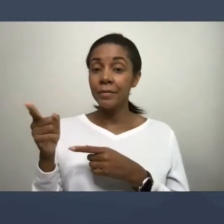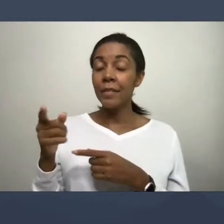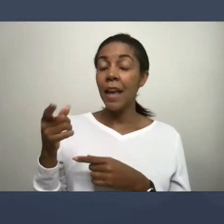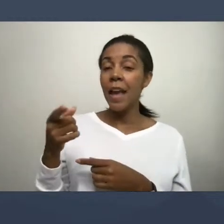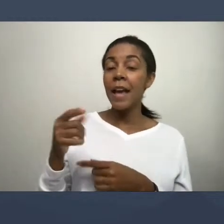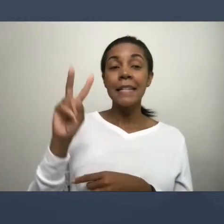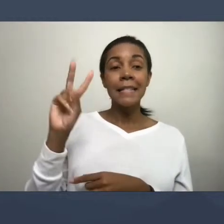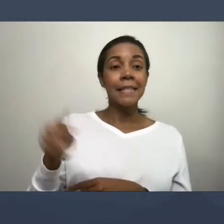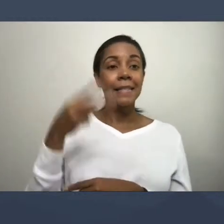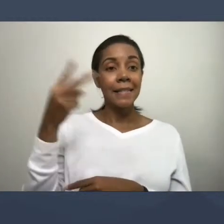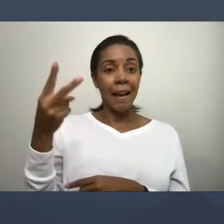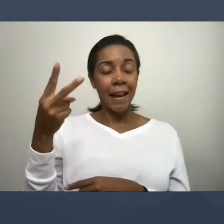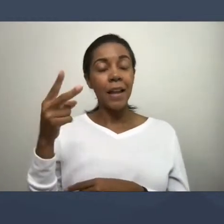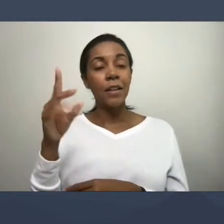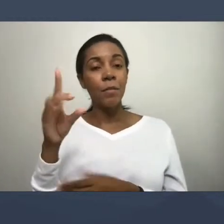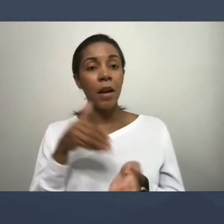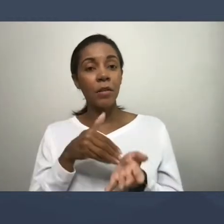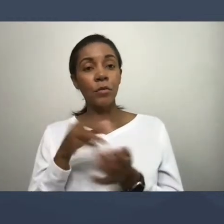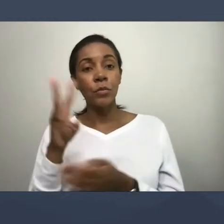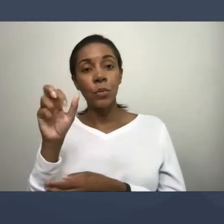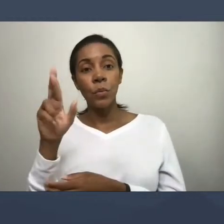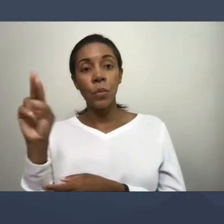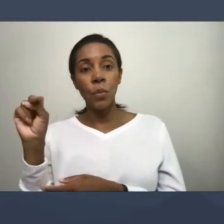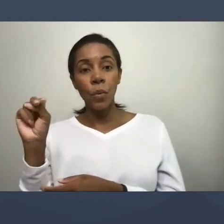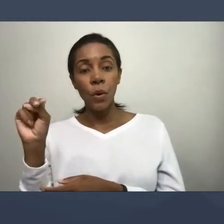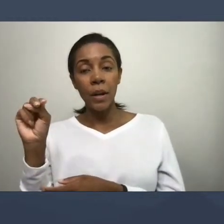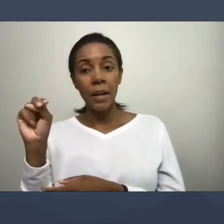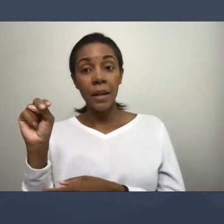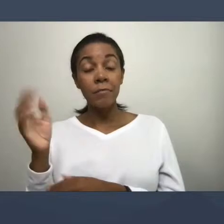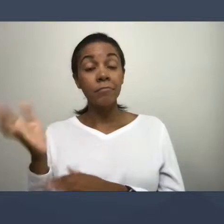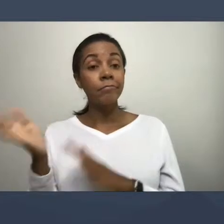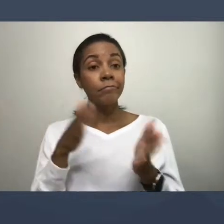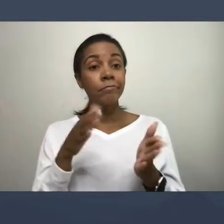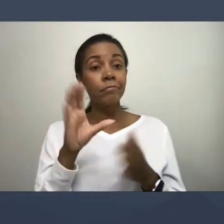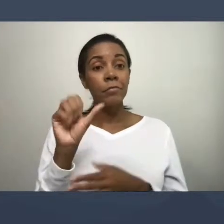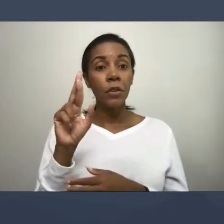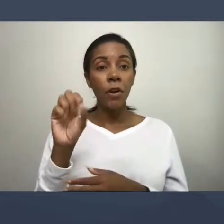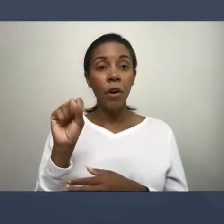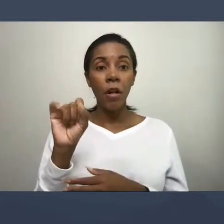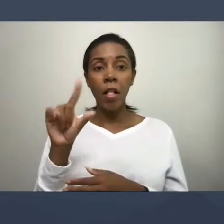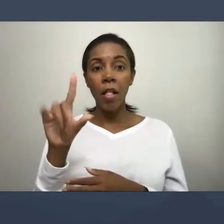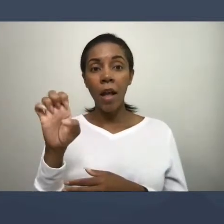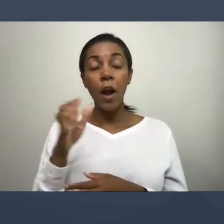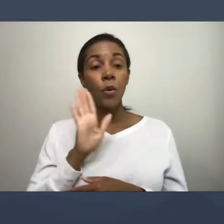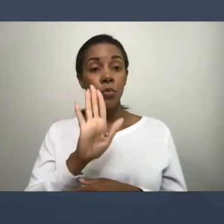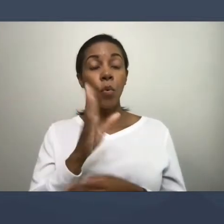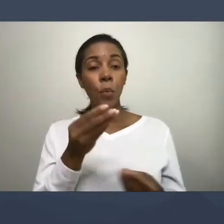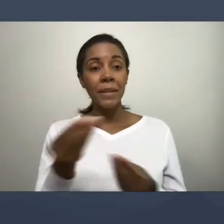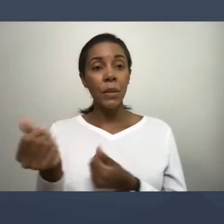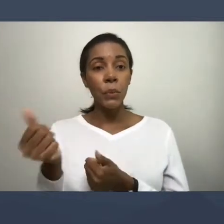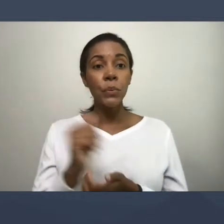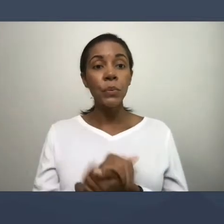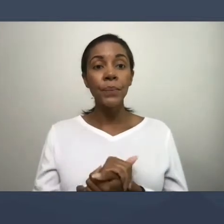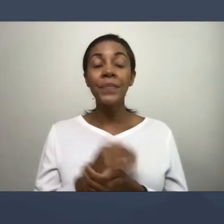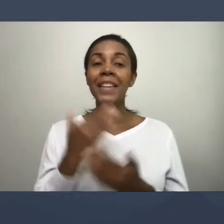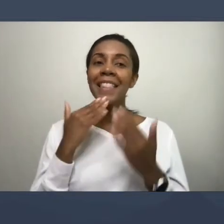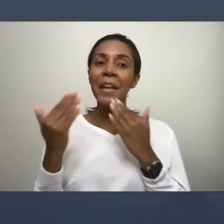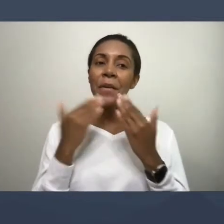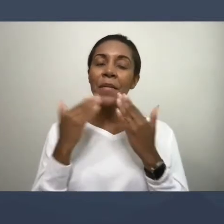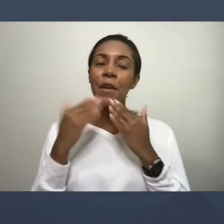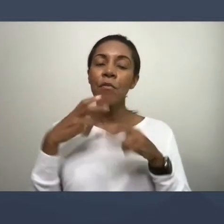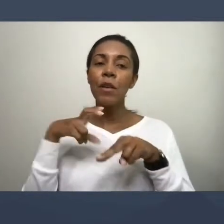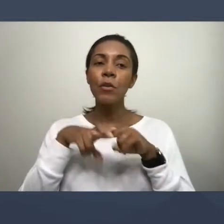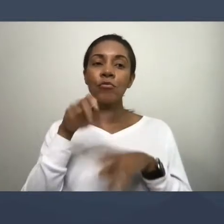Seconded by Dr. Warren. With that, back to you, Councilman Carlisle, since this is your Resolution. Thank you, Chairman.